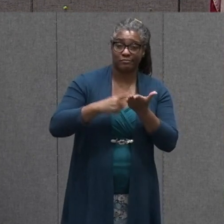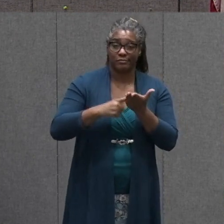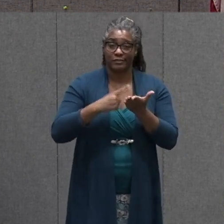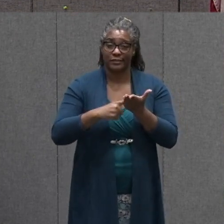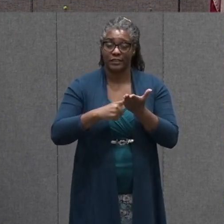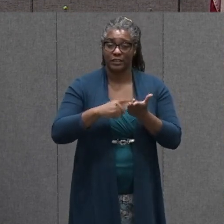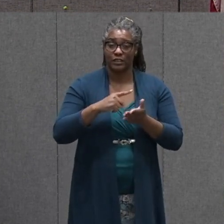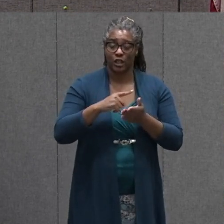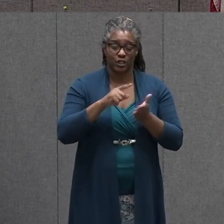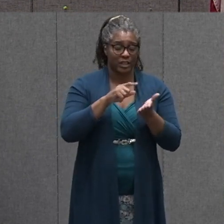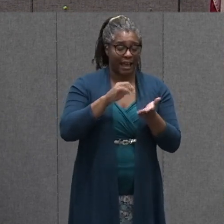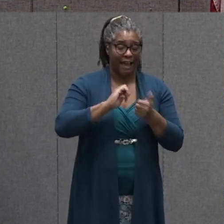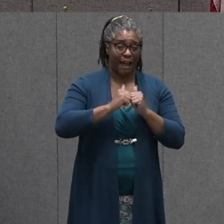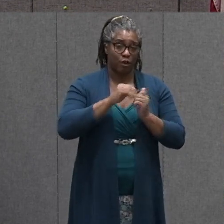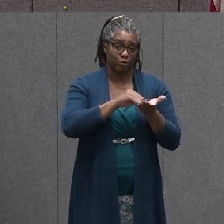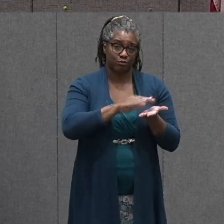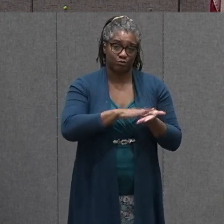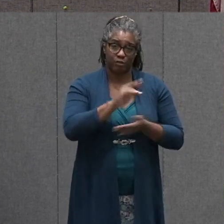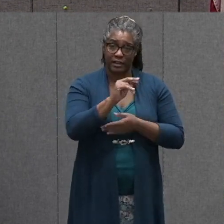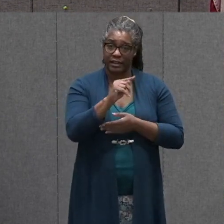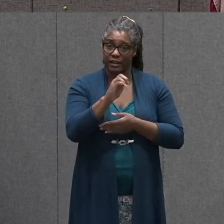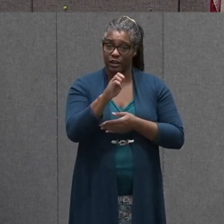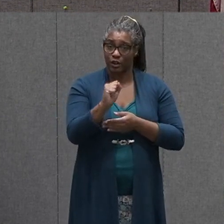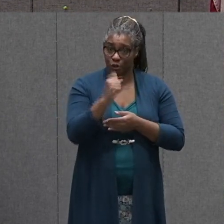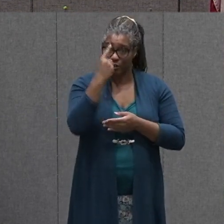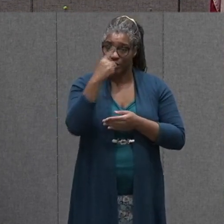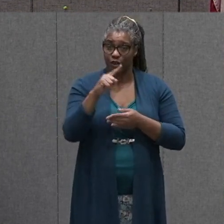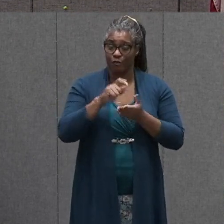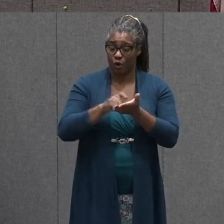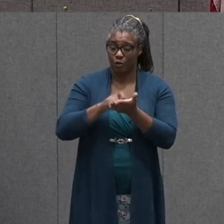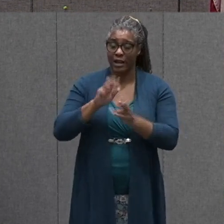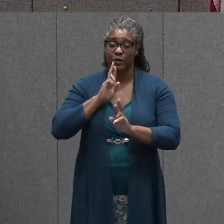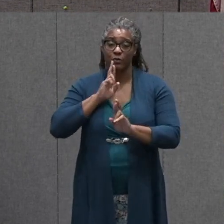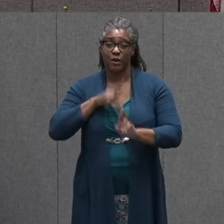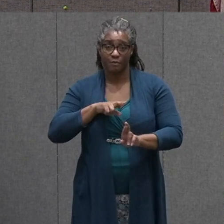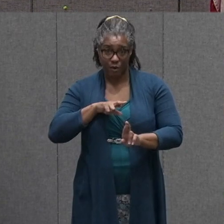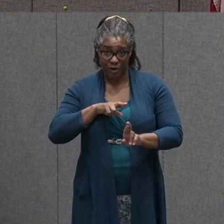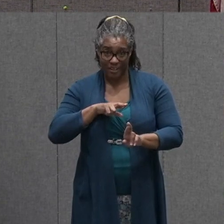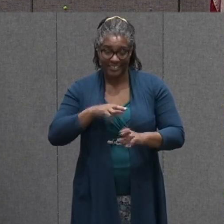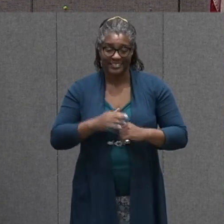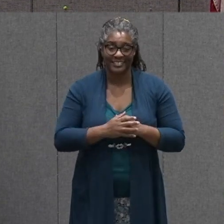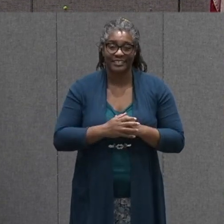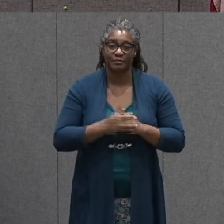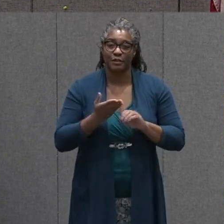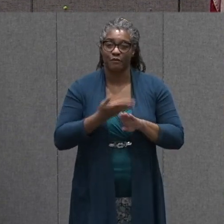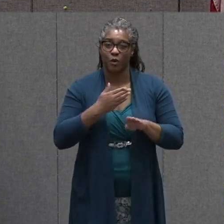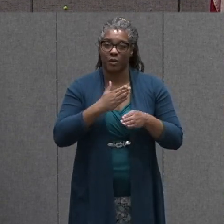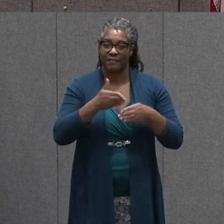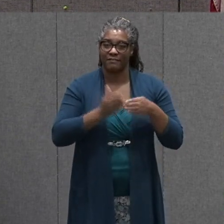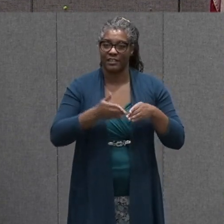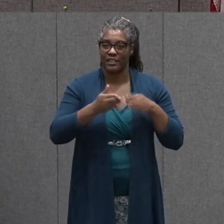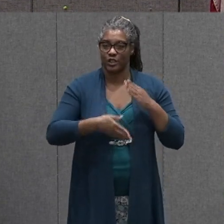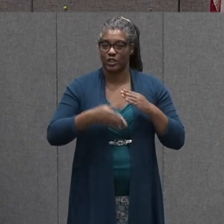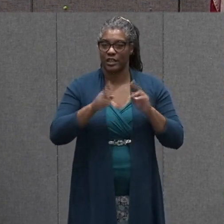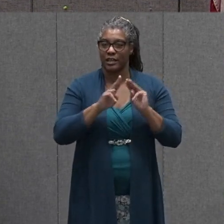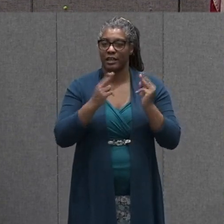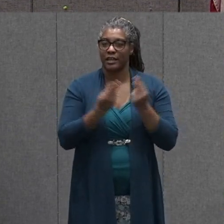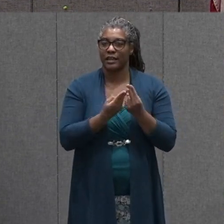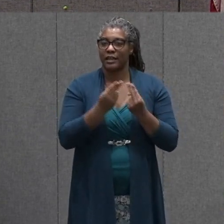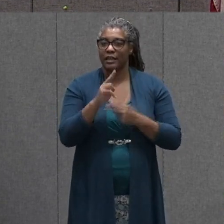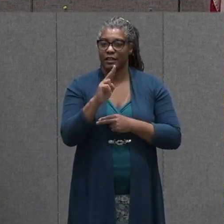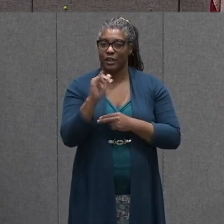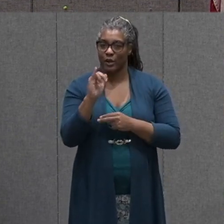body. The heat comes on in your school and your house. And maybe when you get into your car, if you take a car